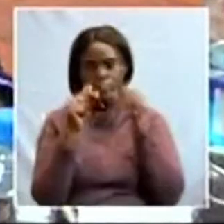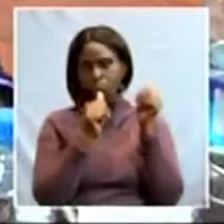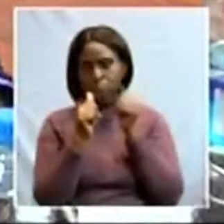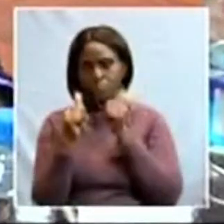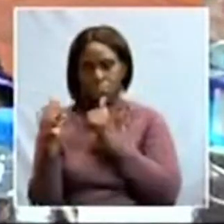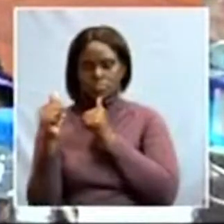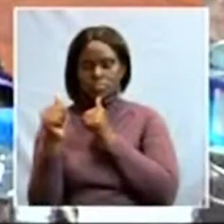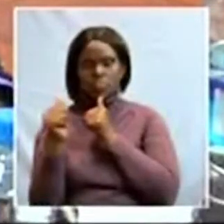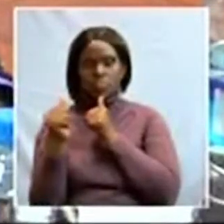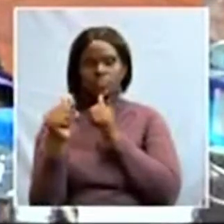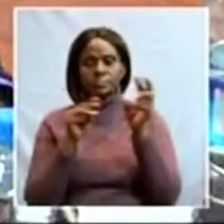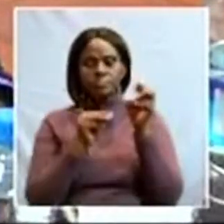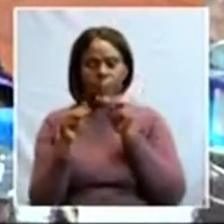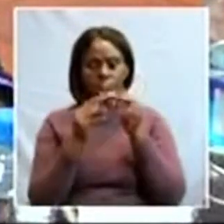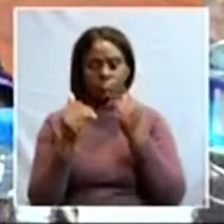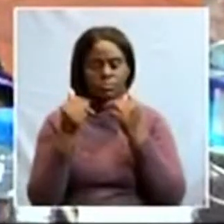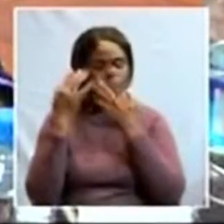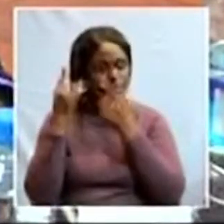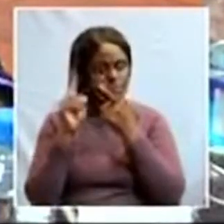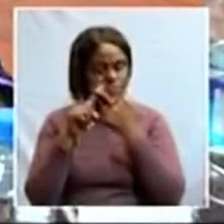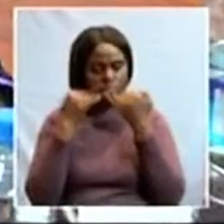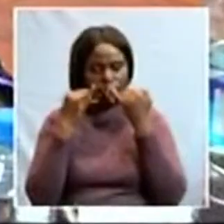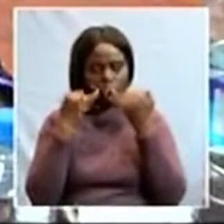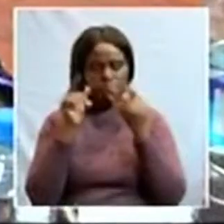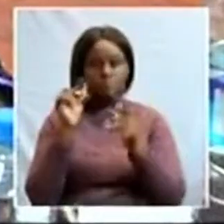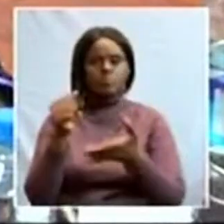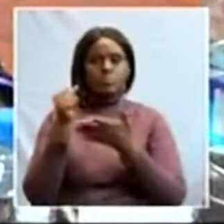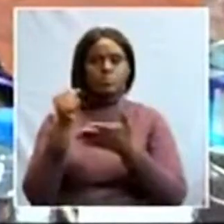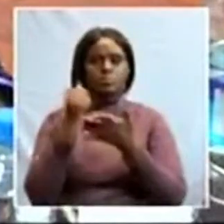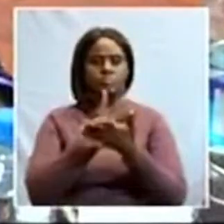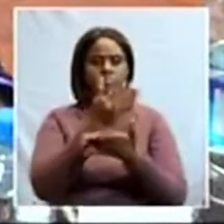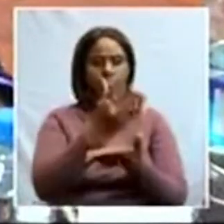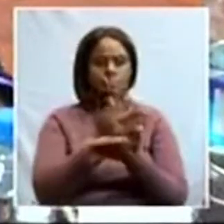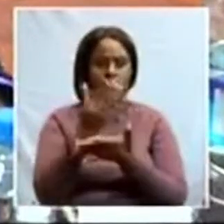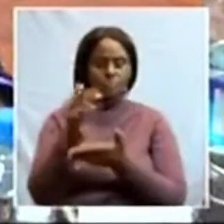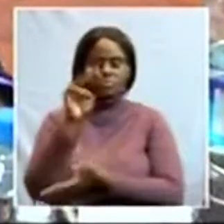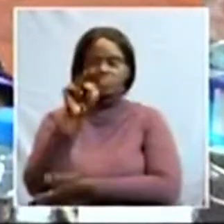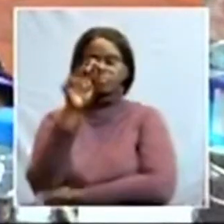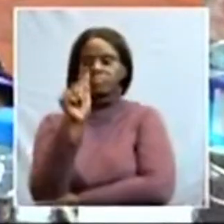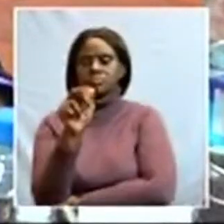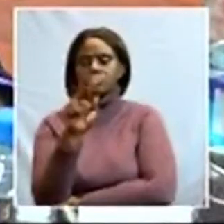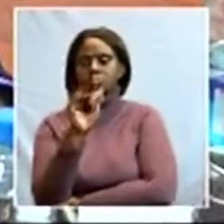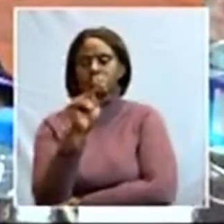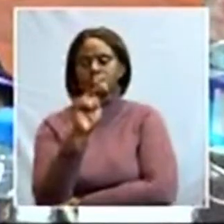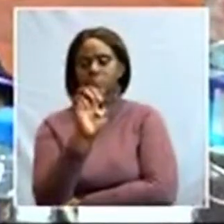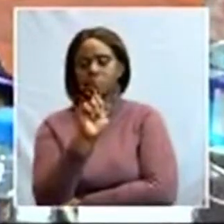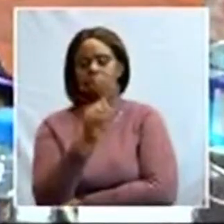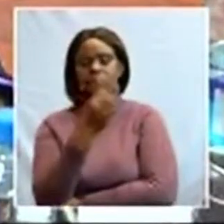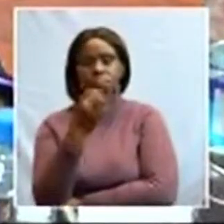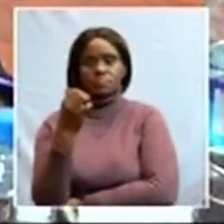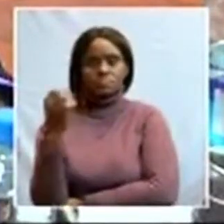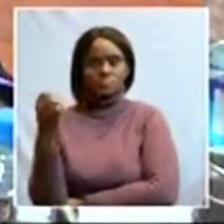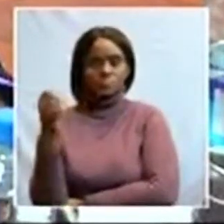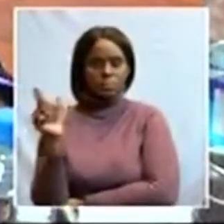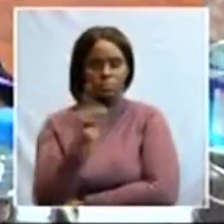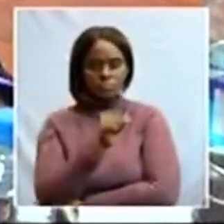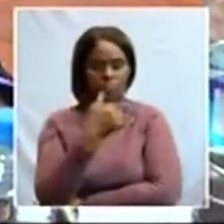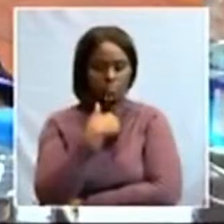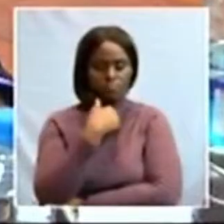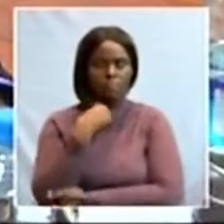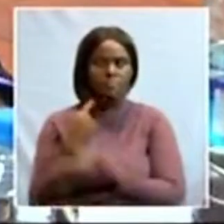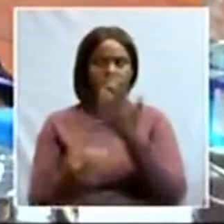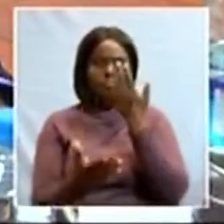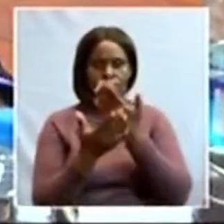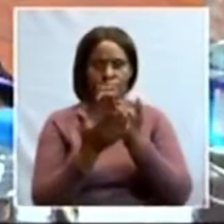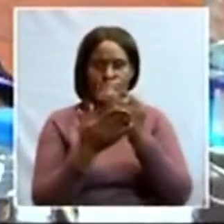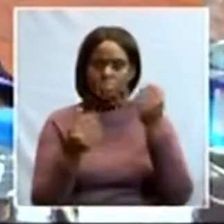taken: management wishes to state that it has budgeted to procure some marine rescue equipment and has recommended